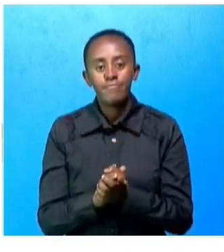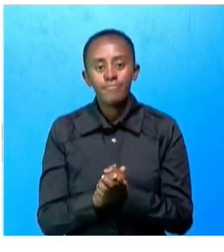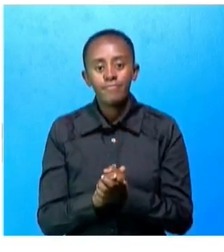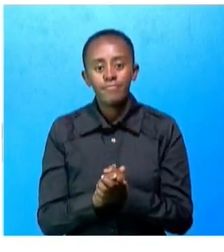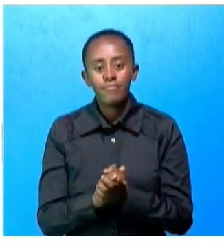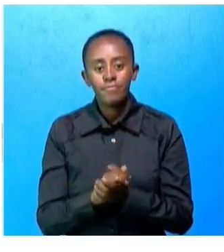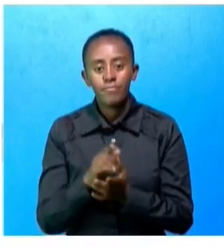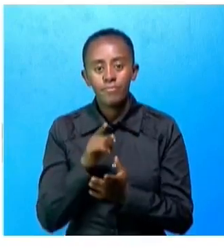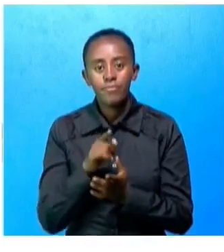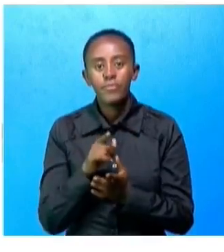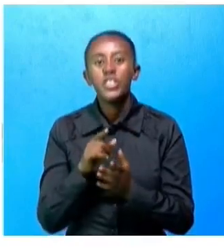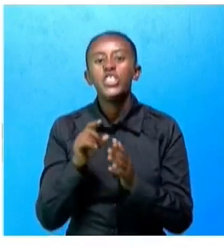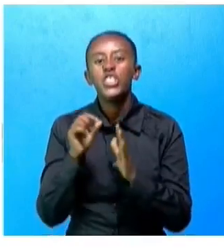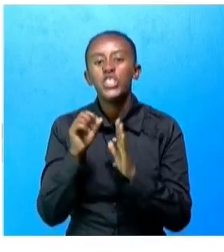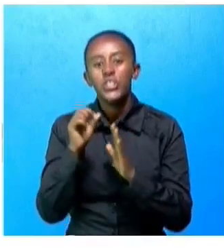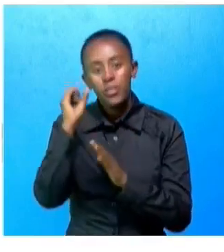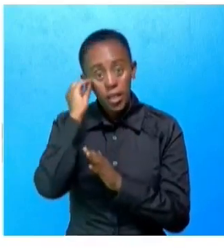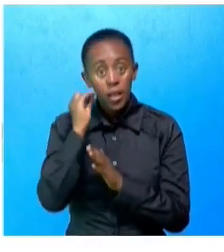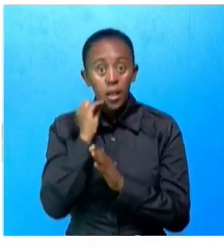Gender equality.